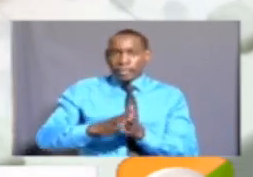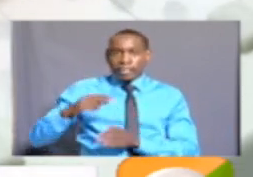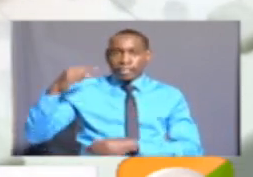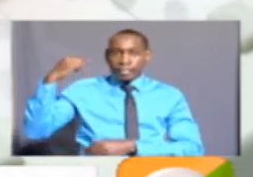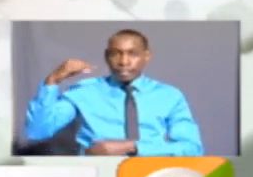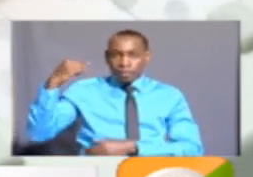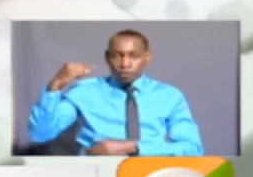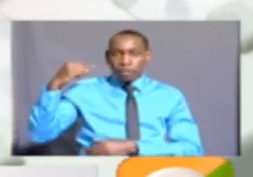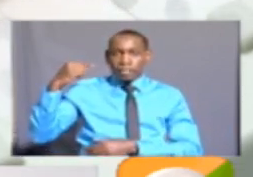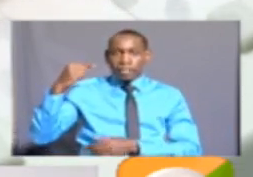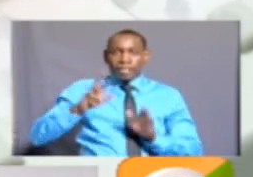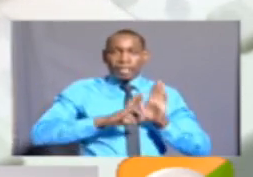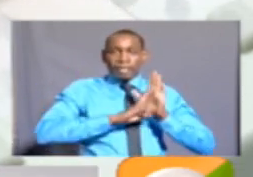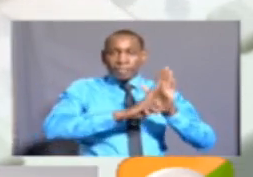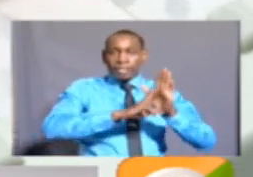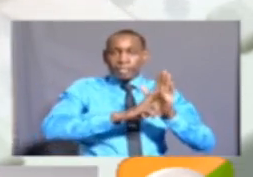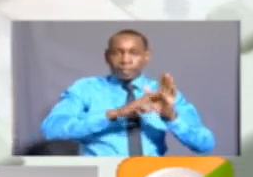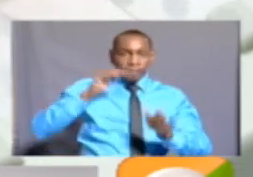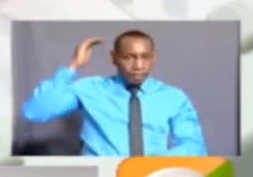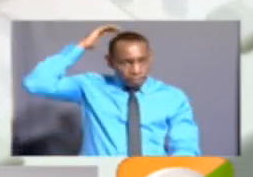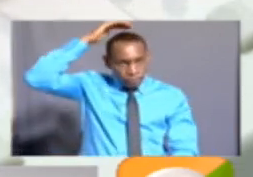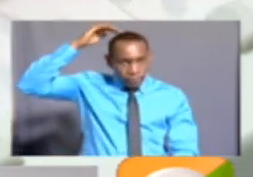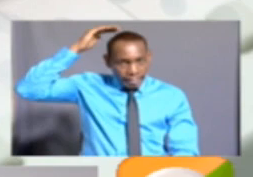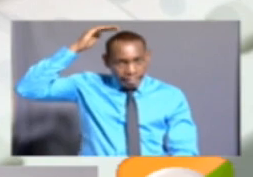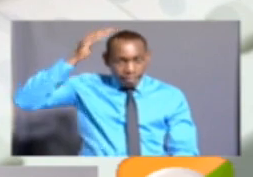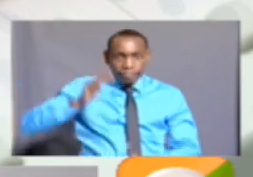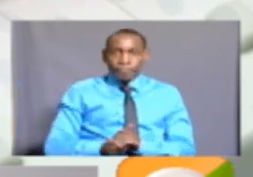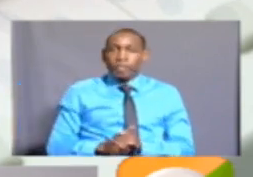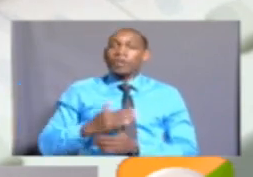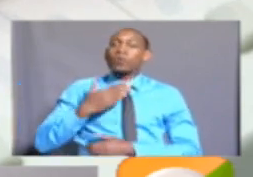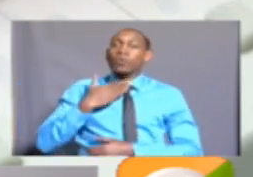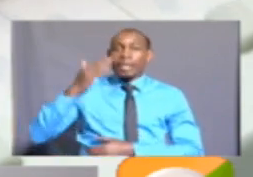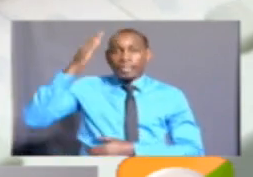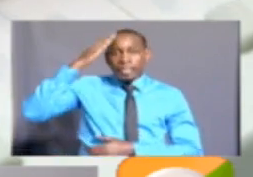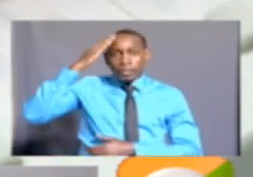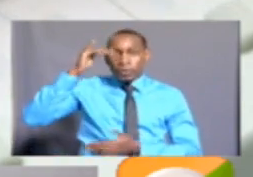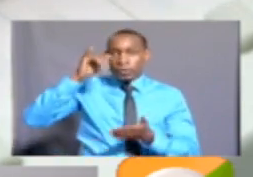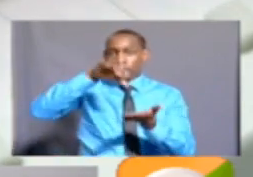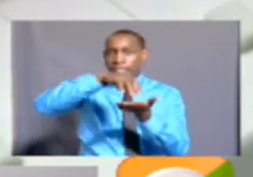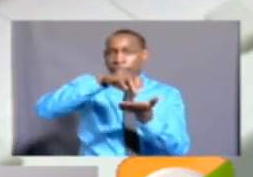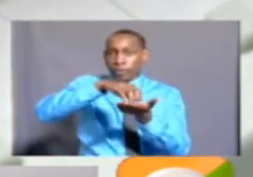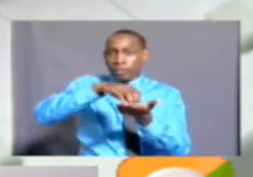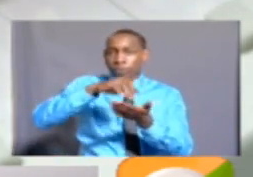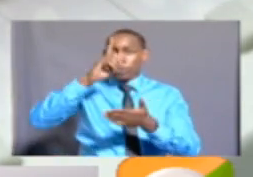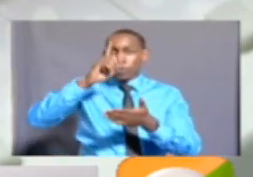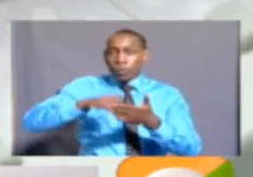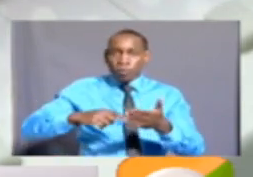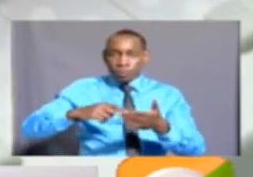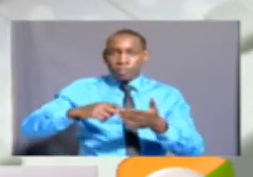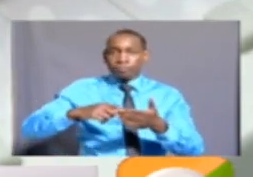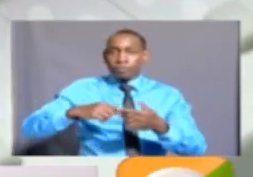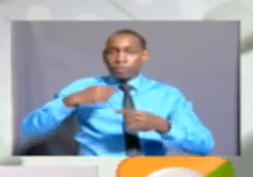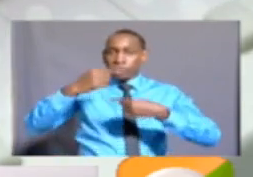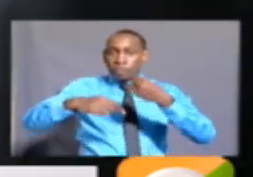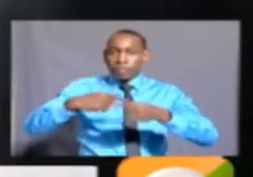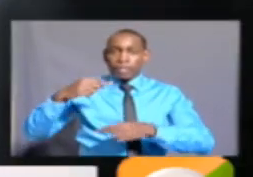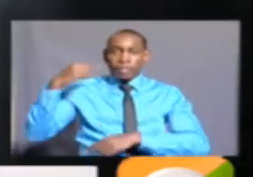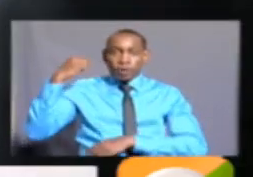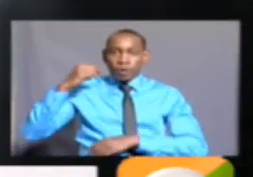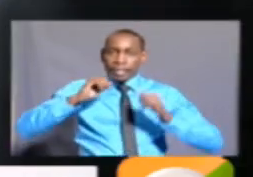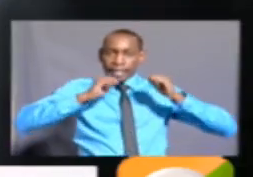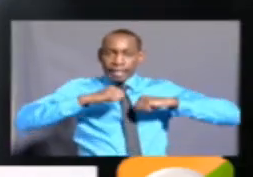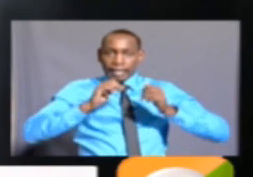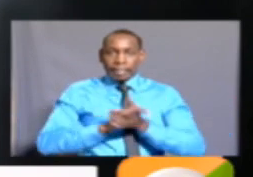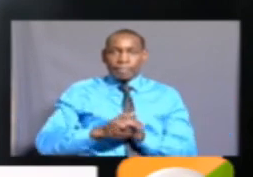merchant, presumably from the United Arab Emirates, demanding to know the status of what is believed to be a gold deal.